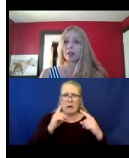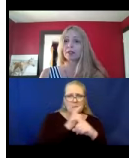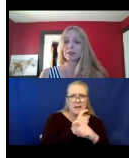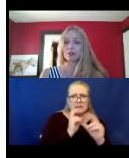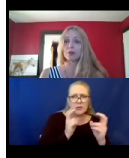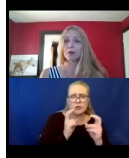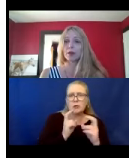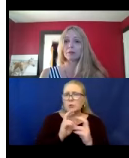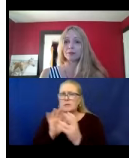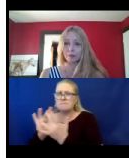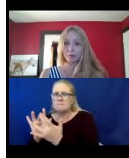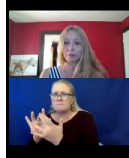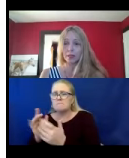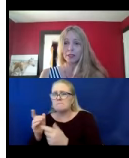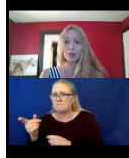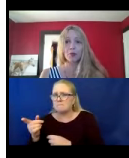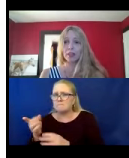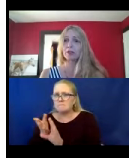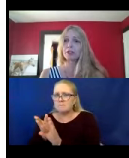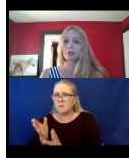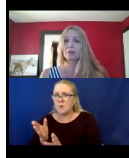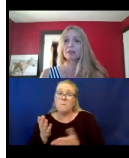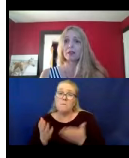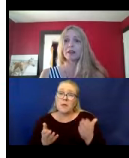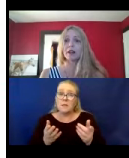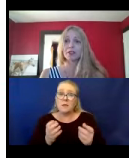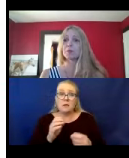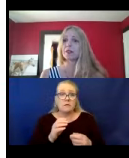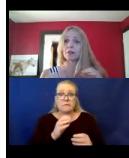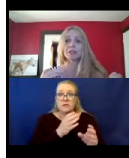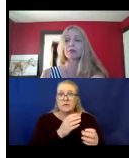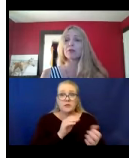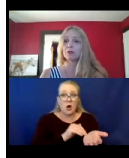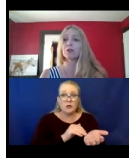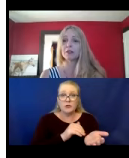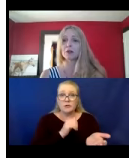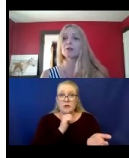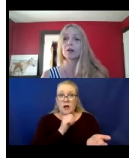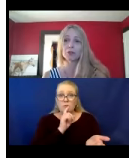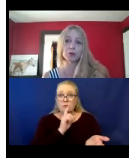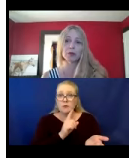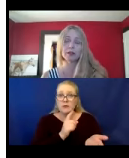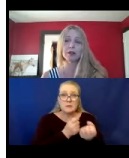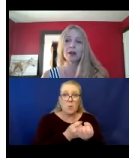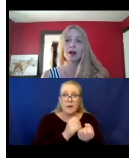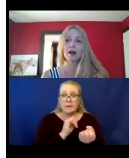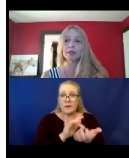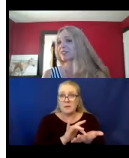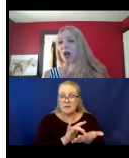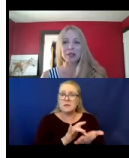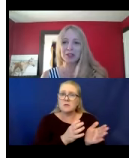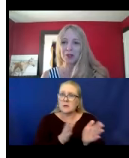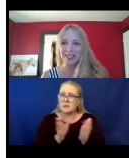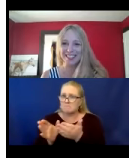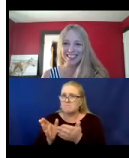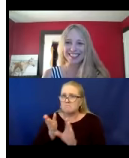is reluctant to support that or to do something that may not just be their typical few that they're most comfortable with. It does